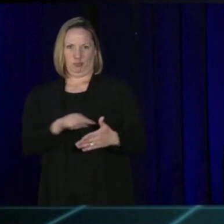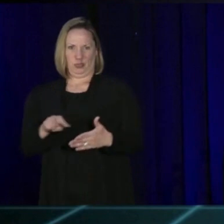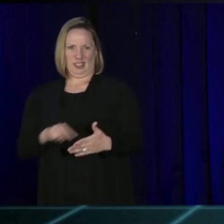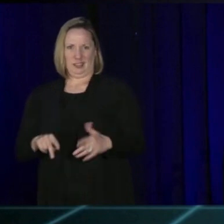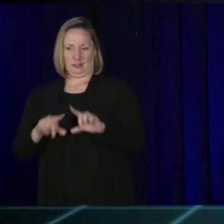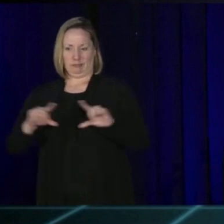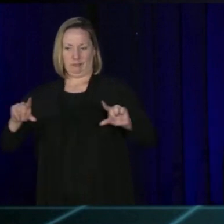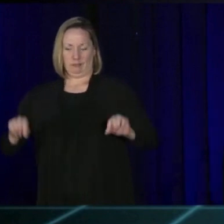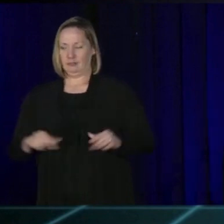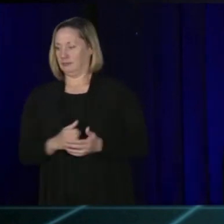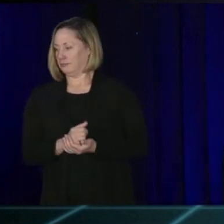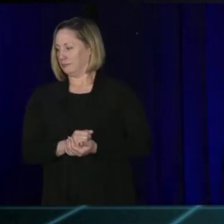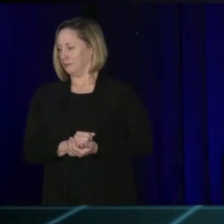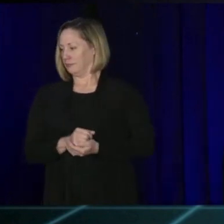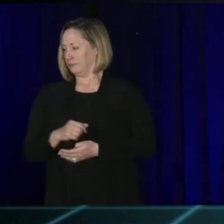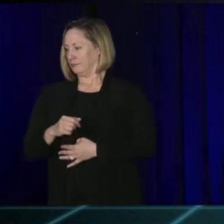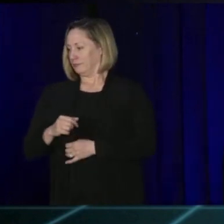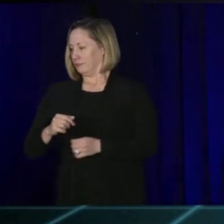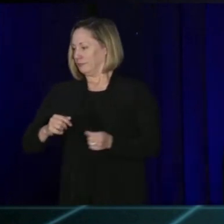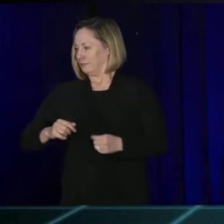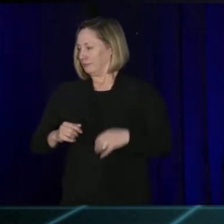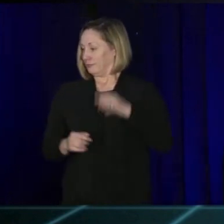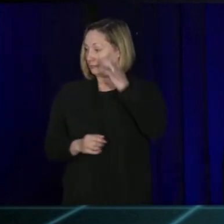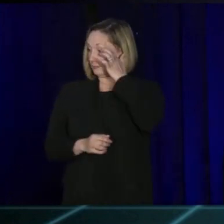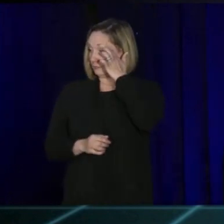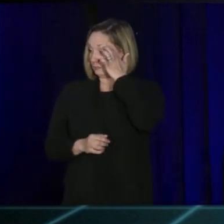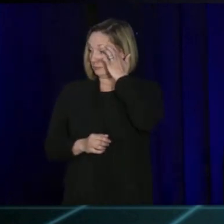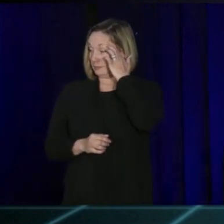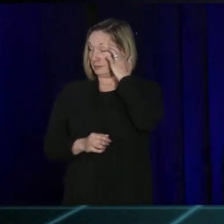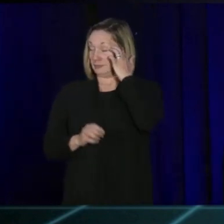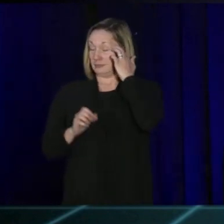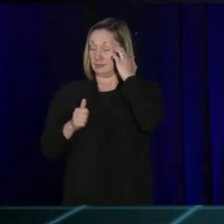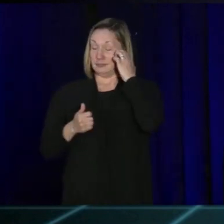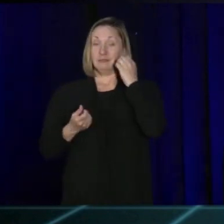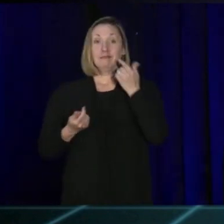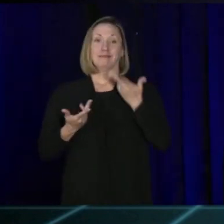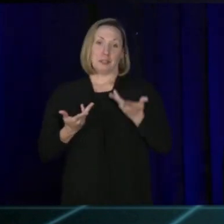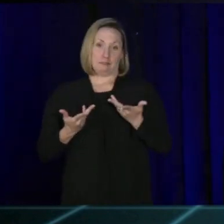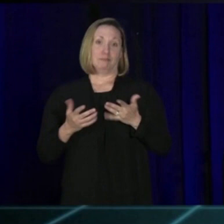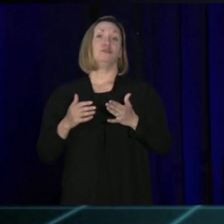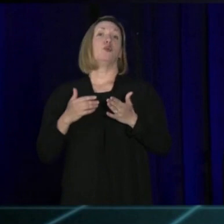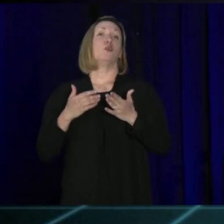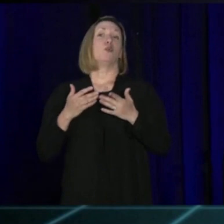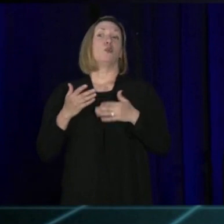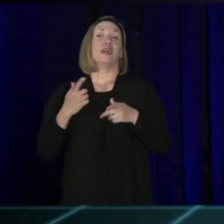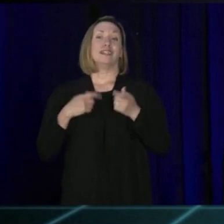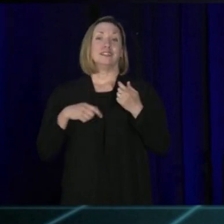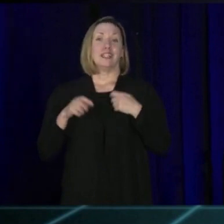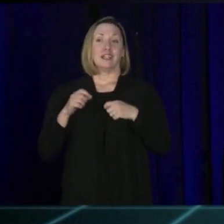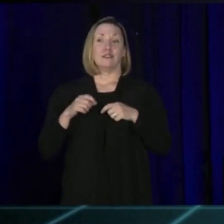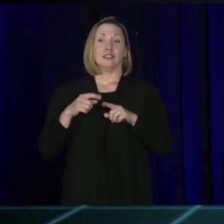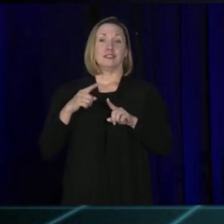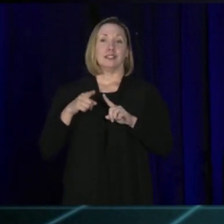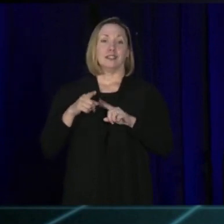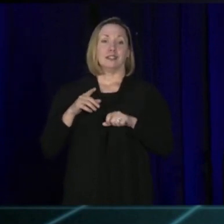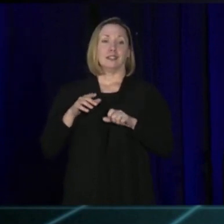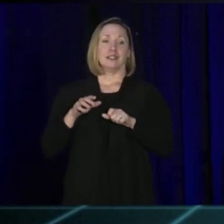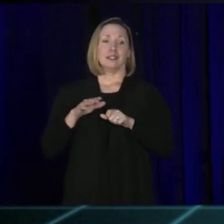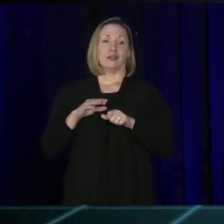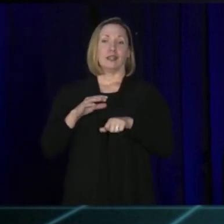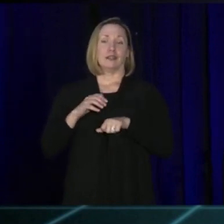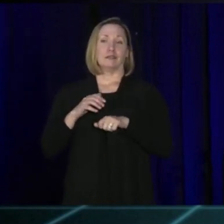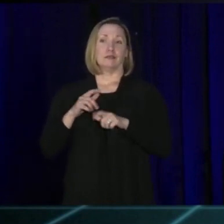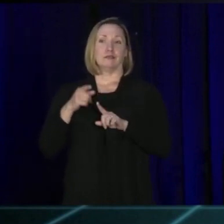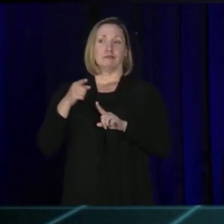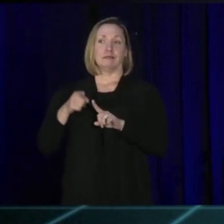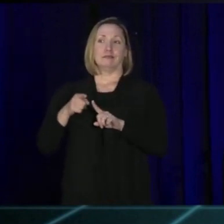on. Yeah. Cool. So instead of setting area live directly, we can also use a role alert